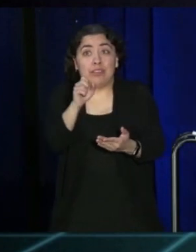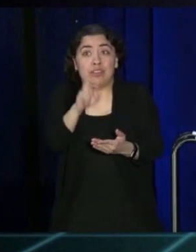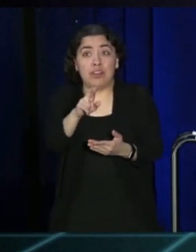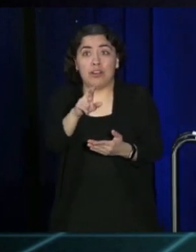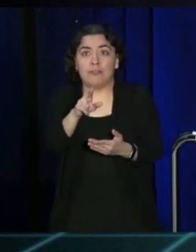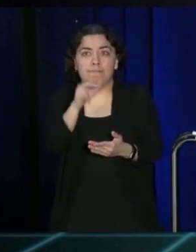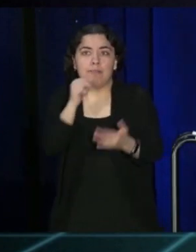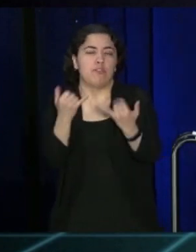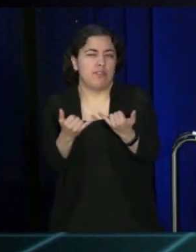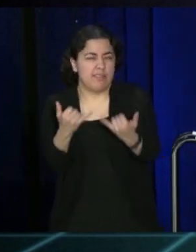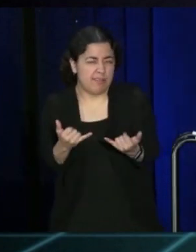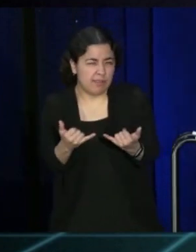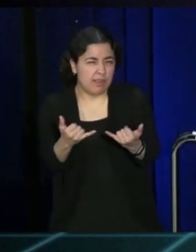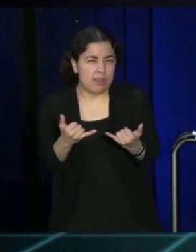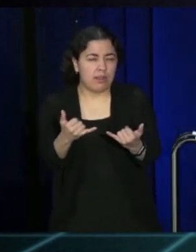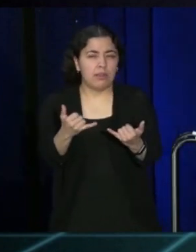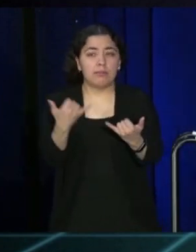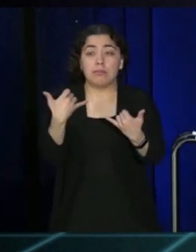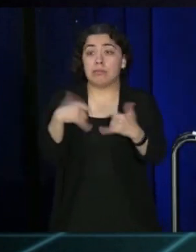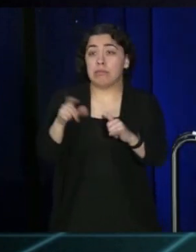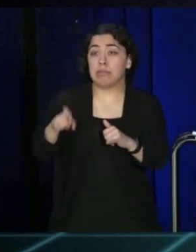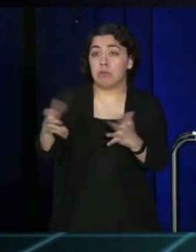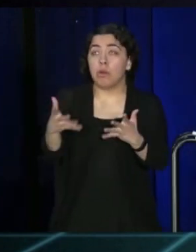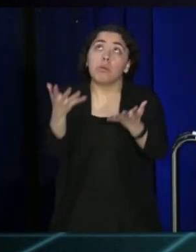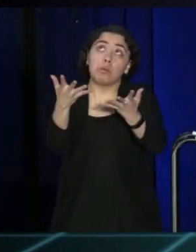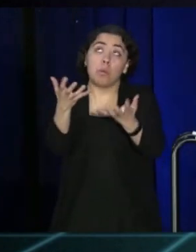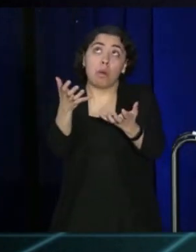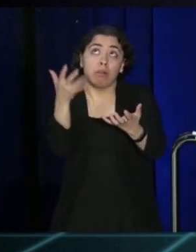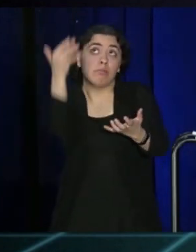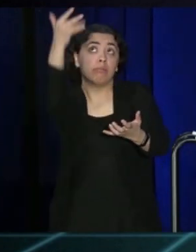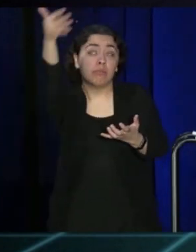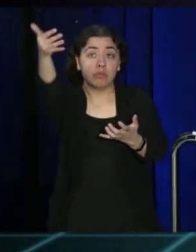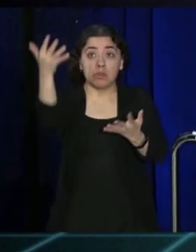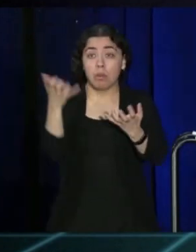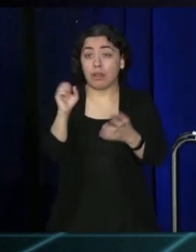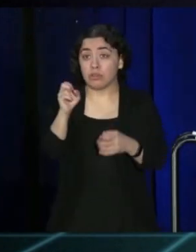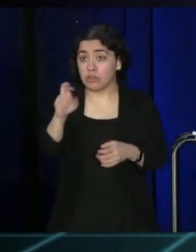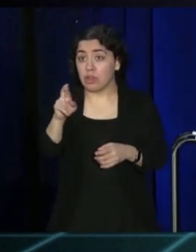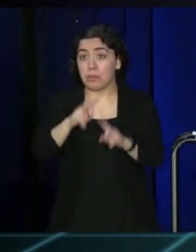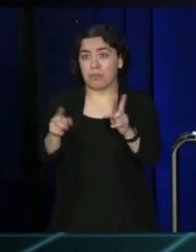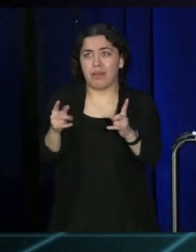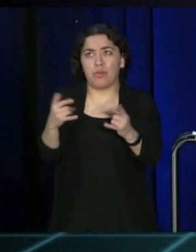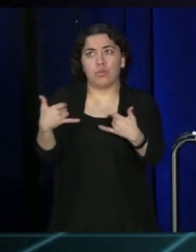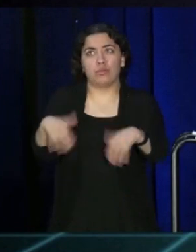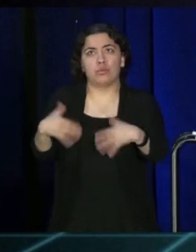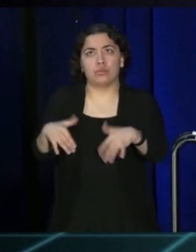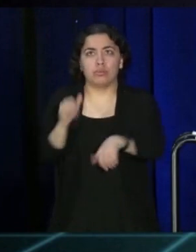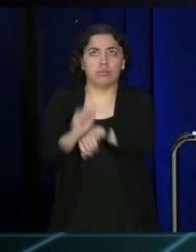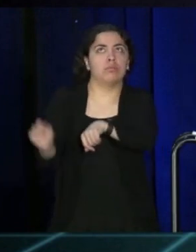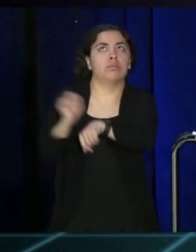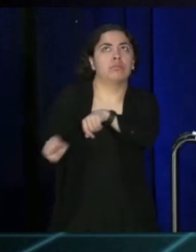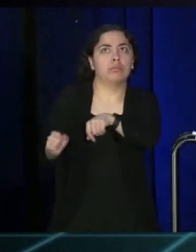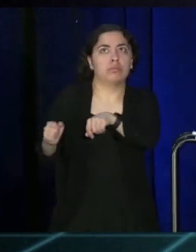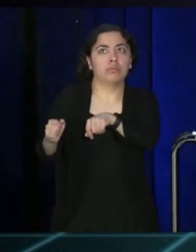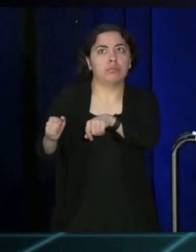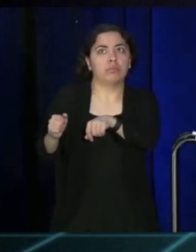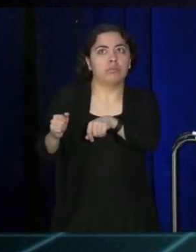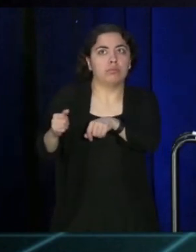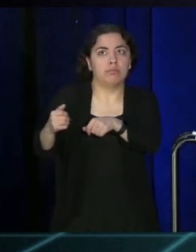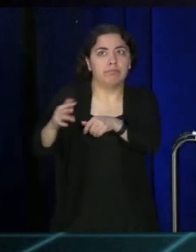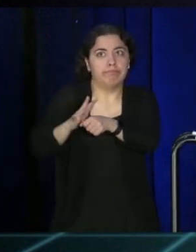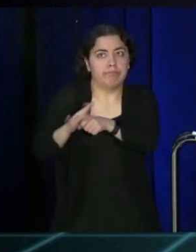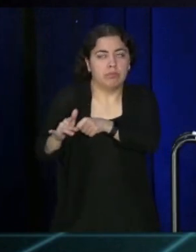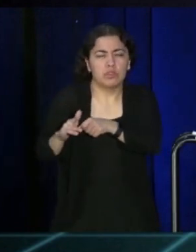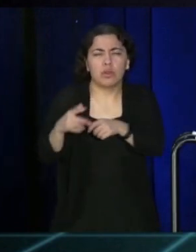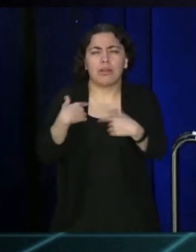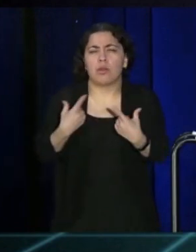right now, and they need to, they want to eventually, but it's just such an enormous task. What can we do in the interim? And that's the situation that